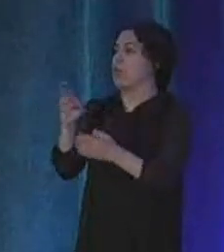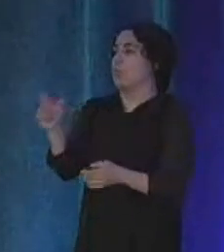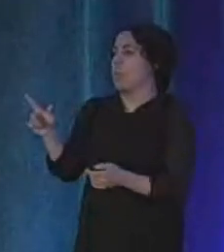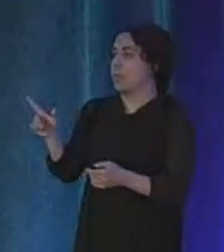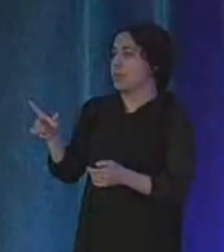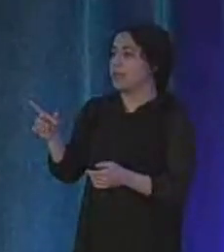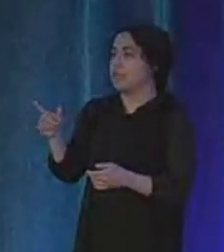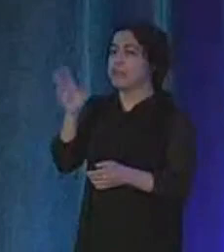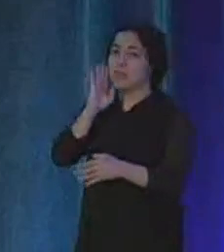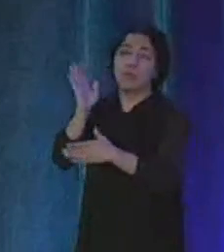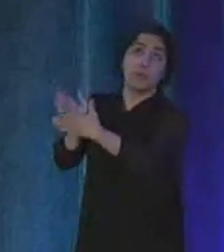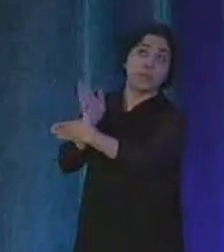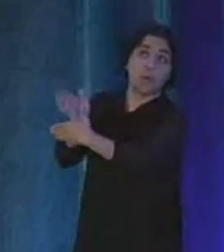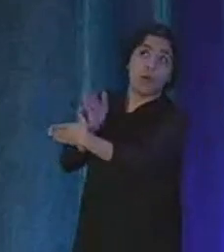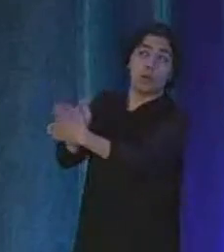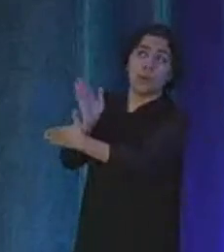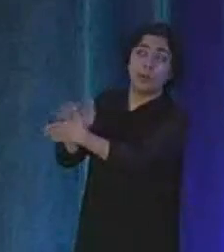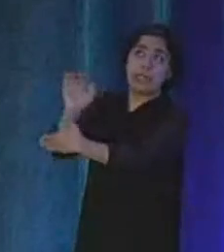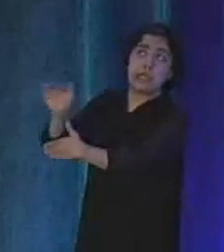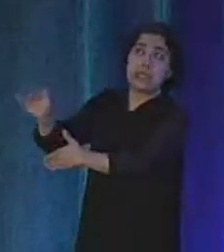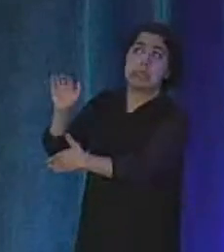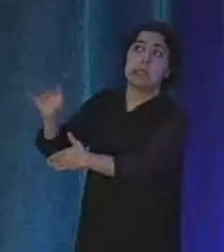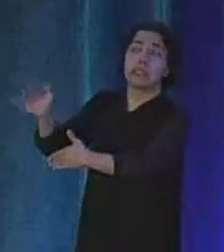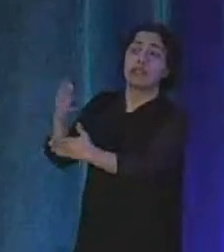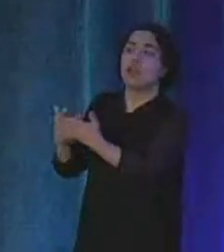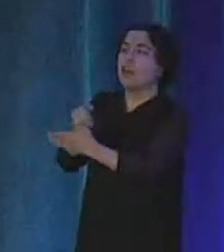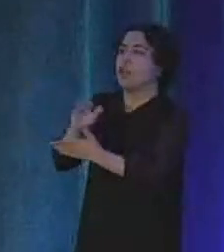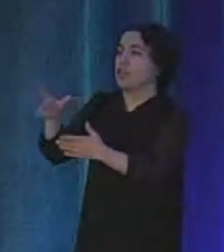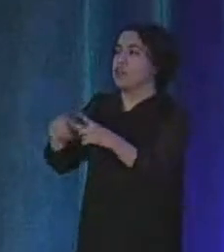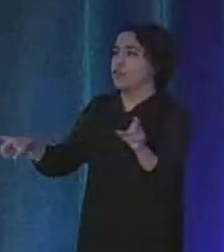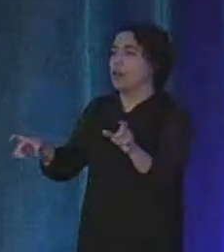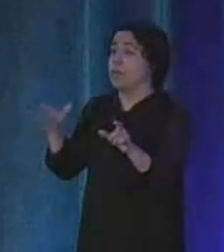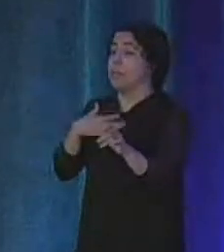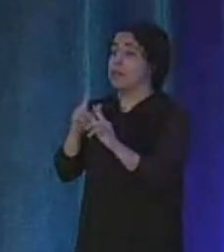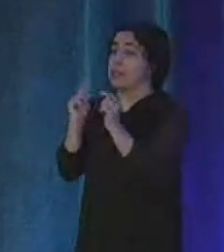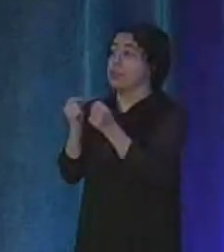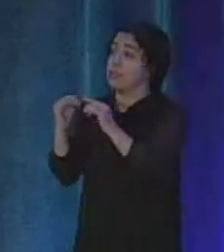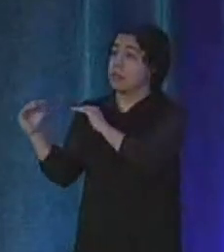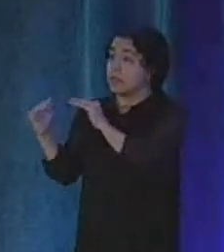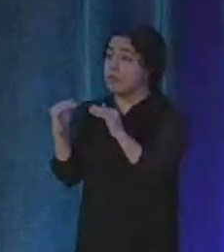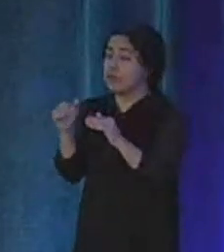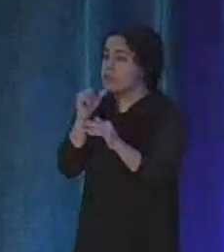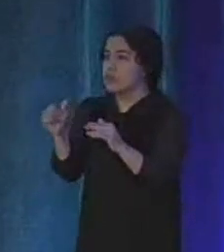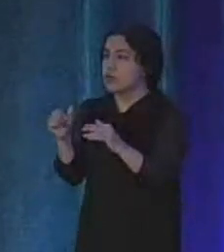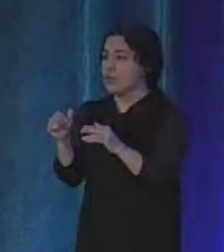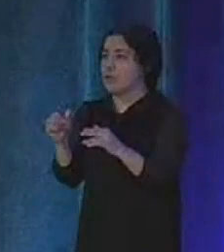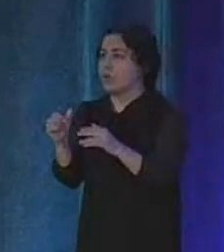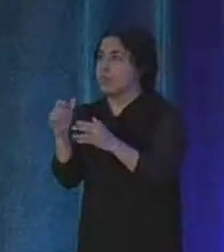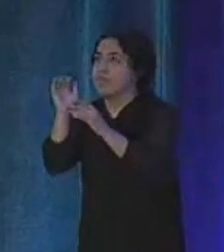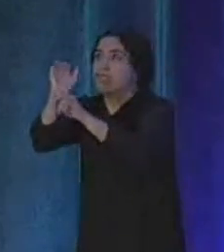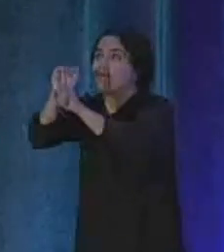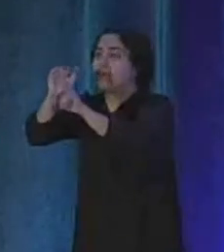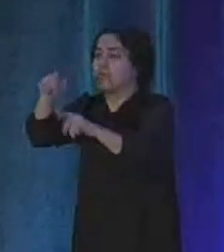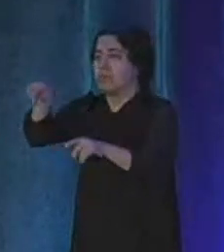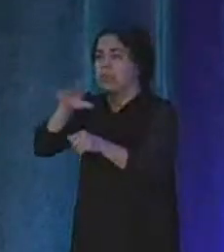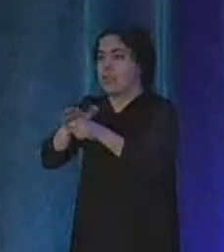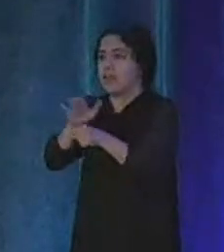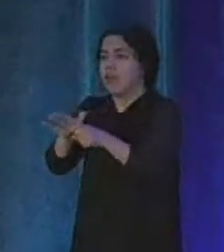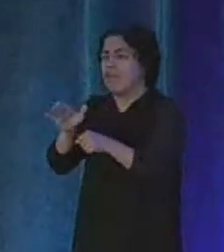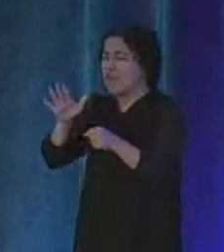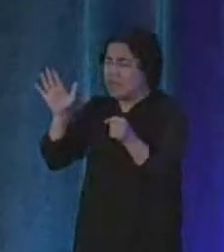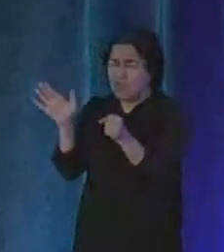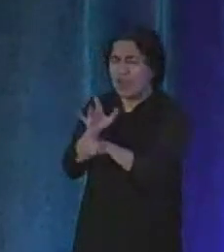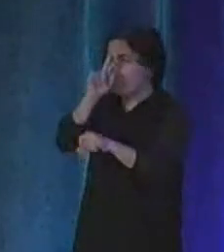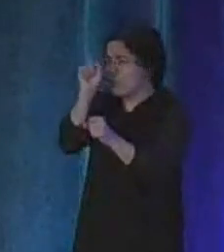would annoy these people into earning their paychecks. A lot of my teammates, I felt like, kind of underutilized these folks. They were chock full of strategies